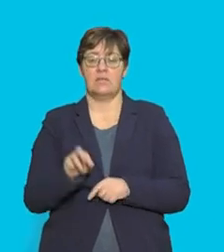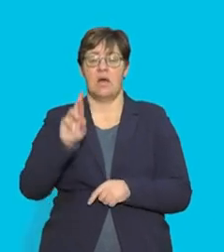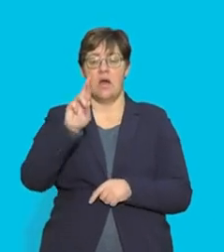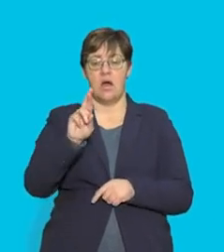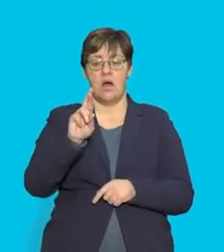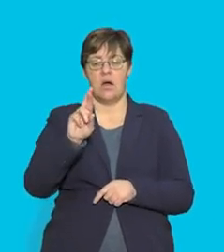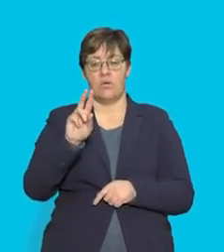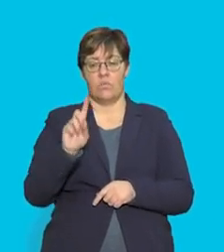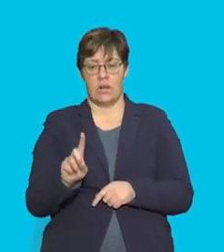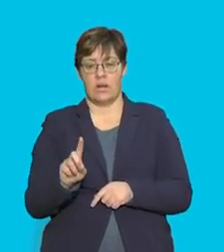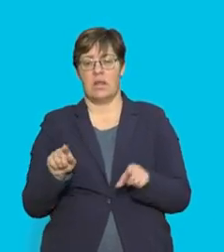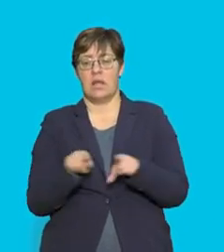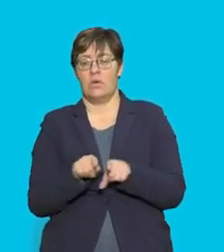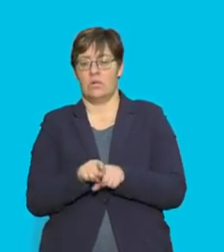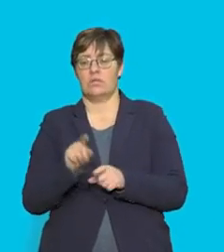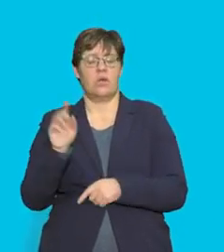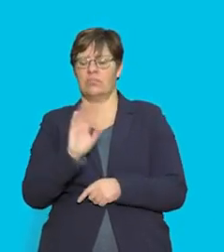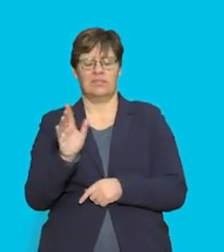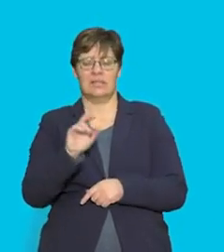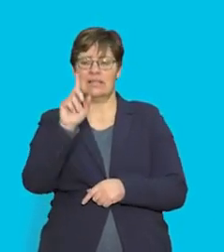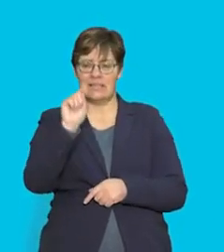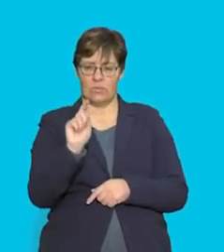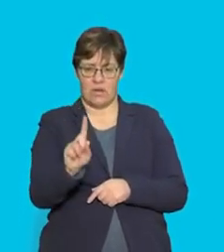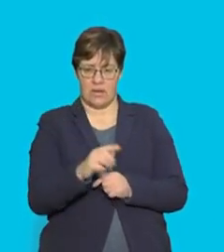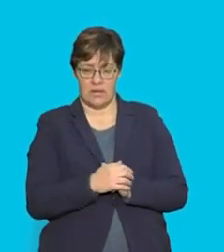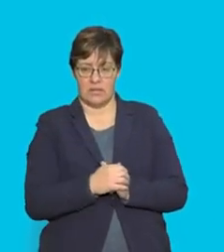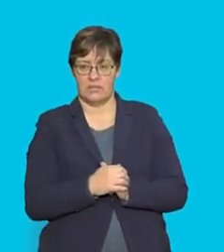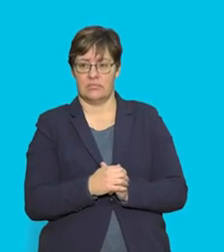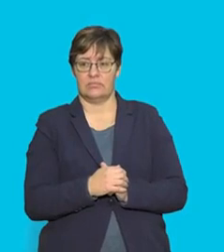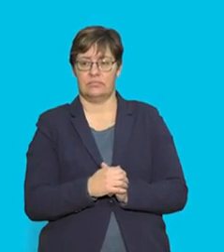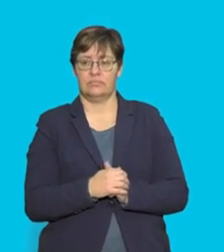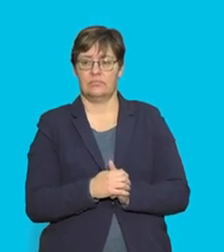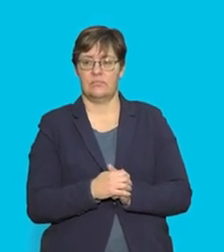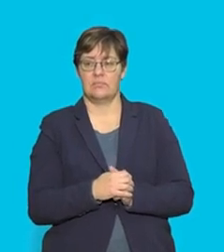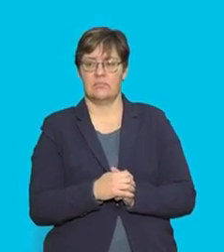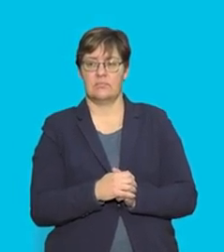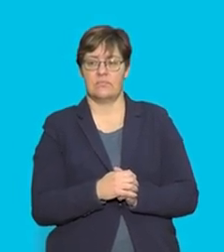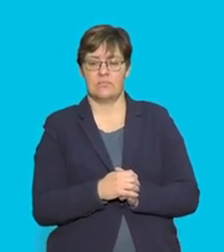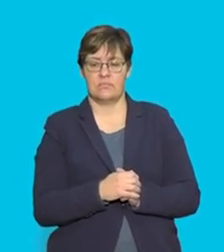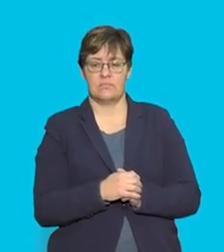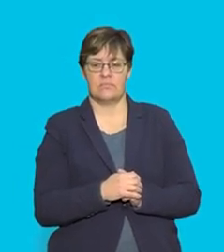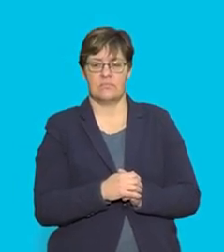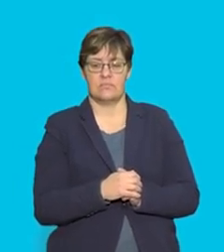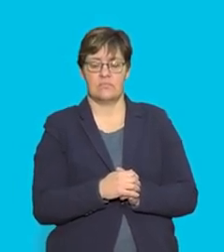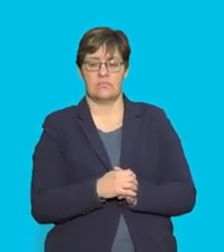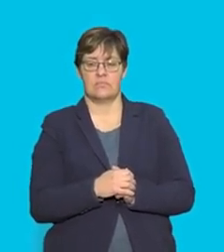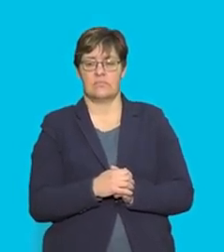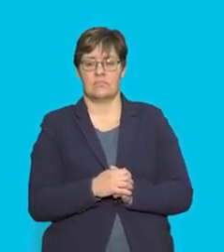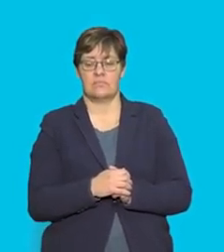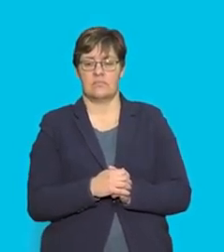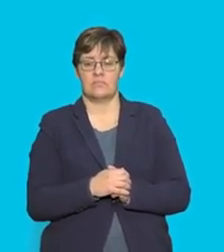as T1, not R, T1, right? This is the same as